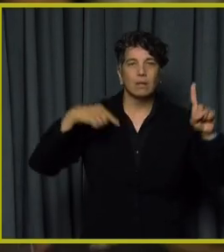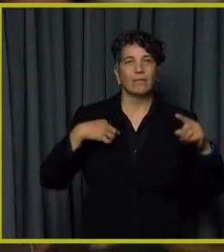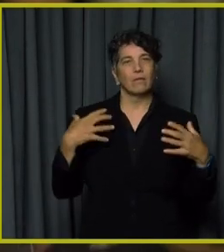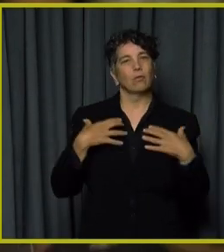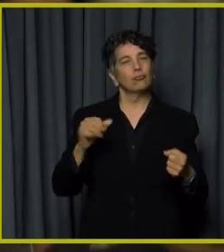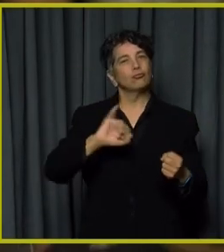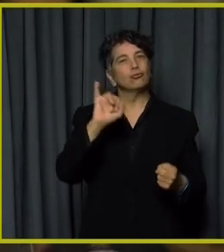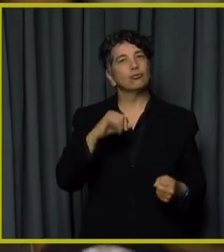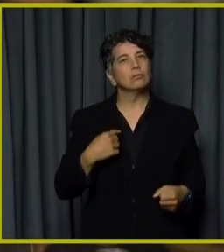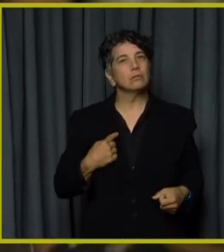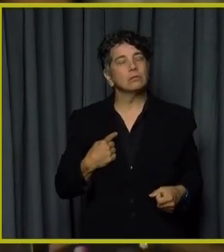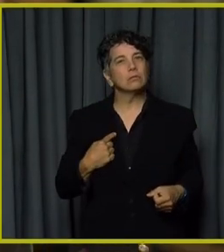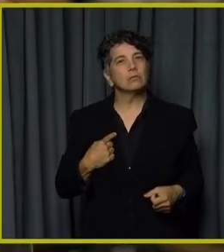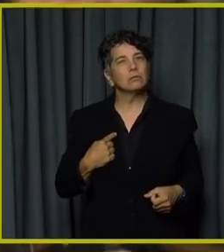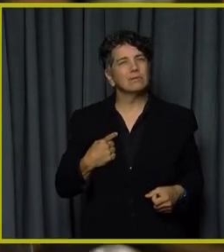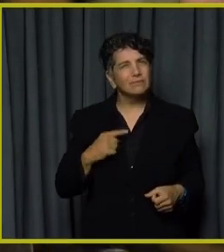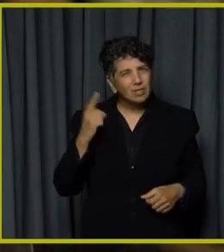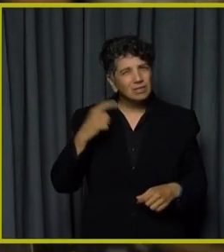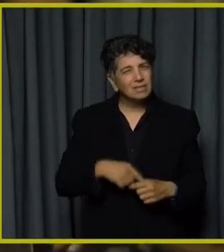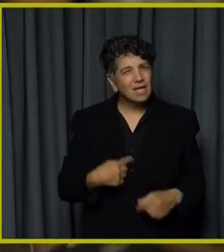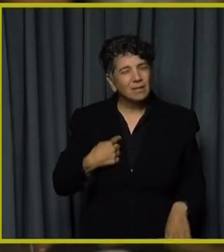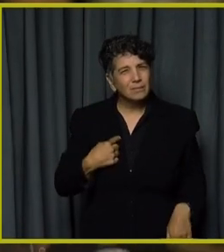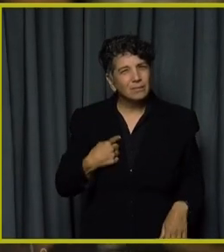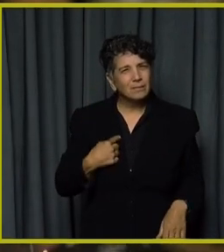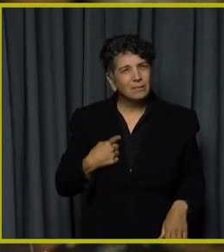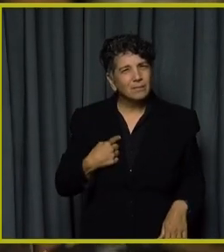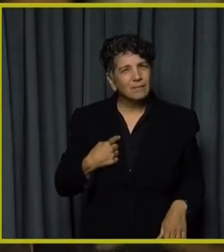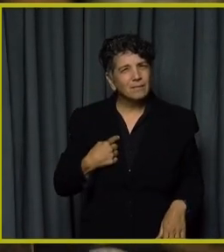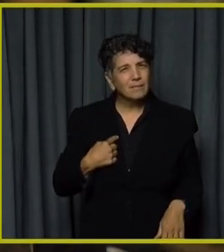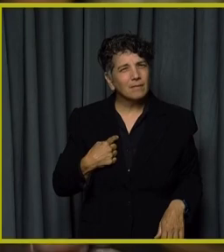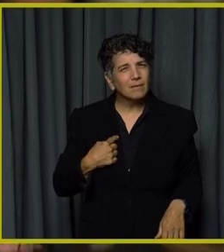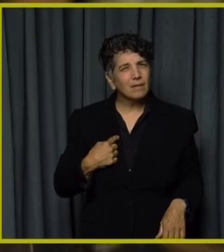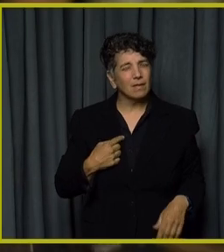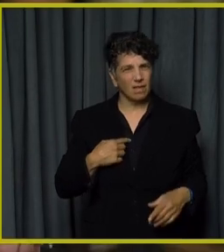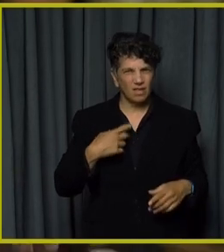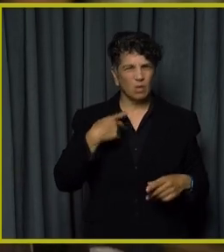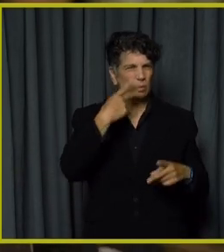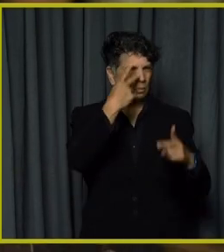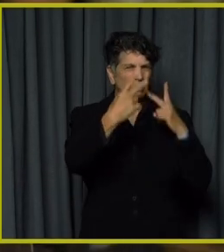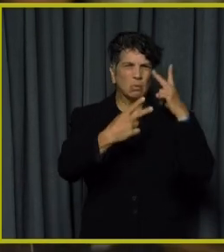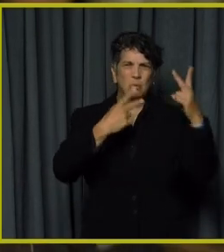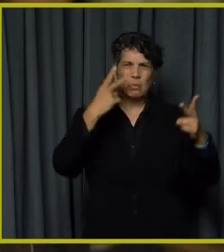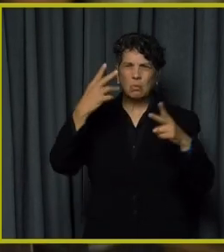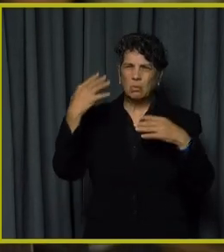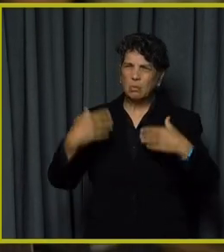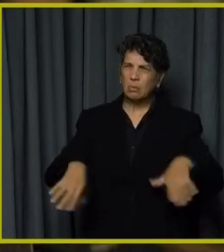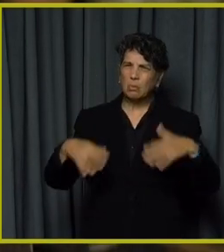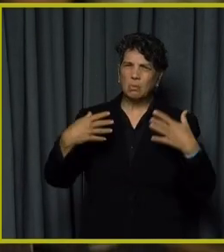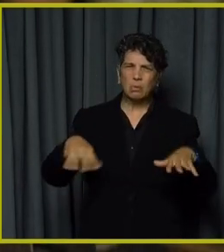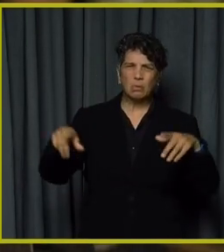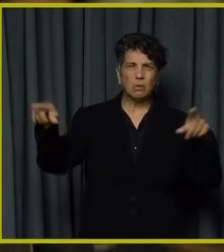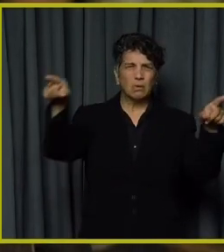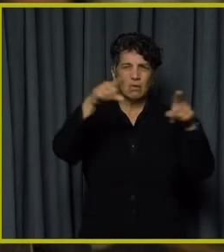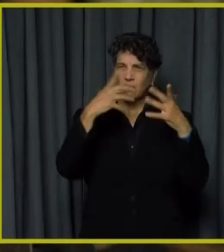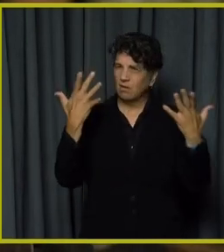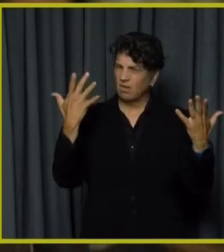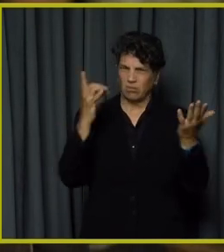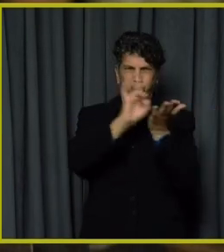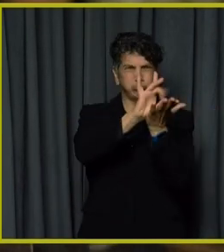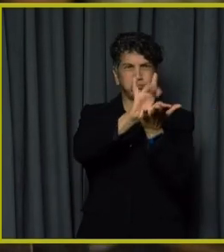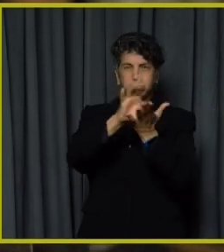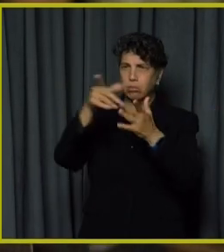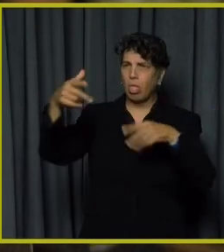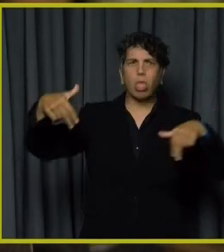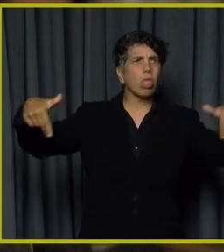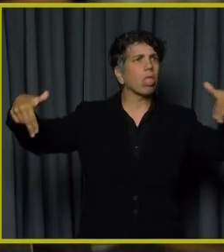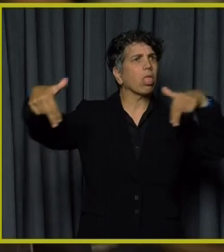of the people's belongings and force them to move on even though they got nowhere else to go. And when I was homeless, I